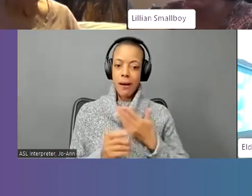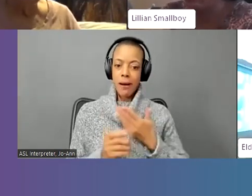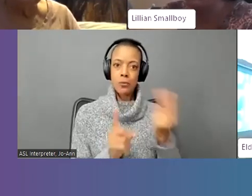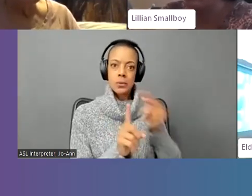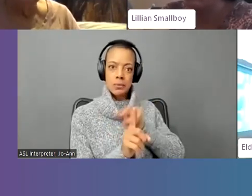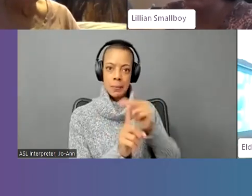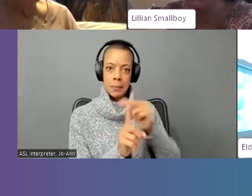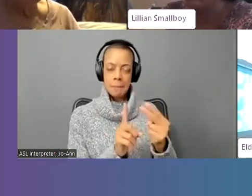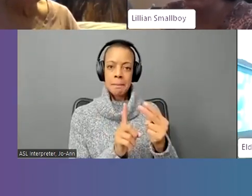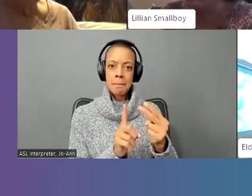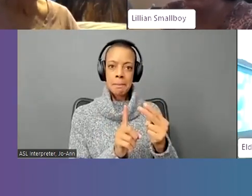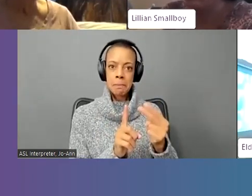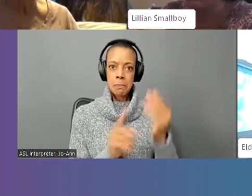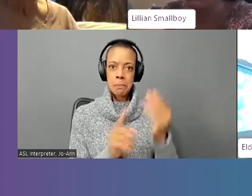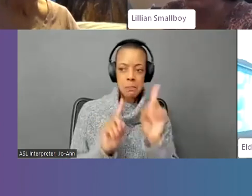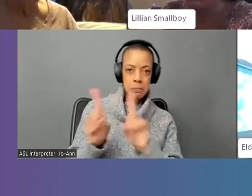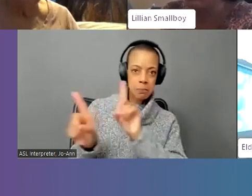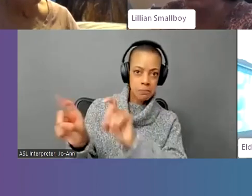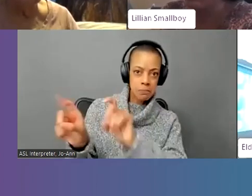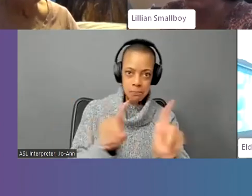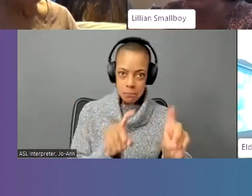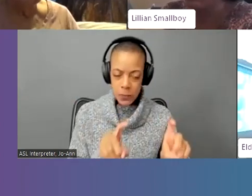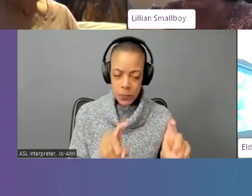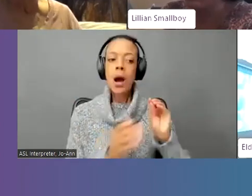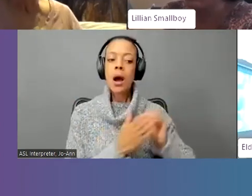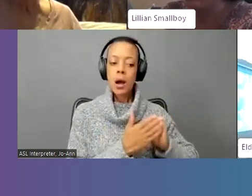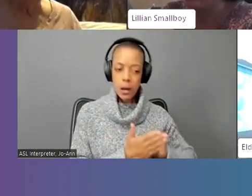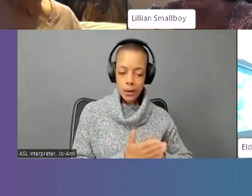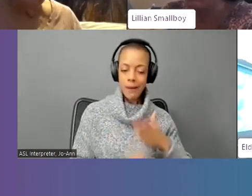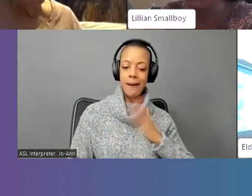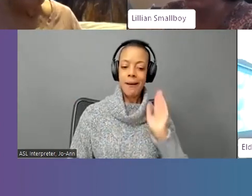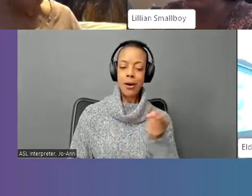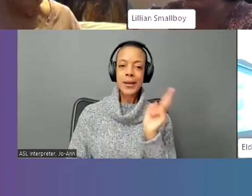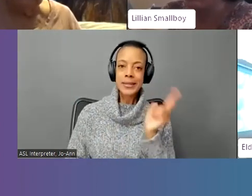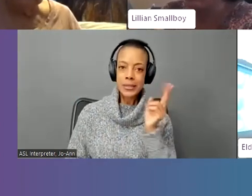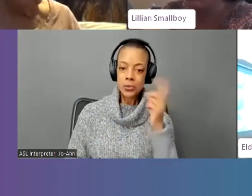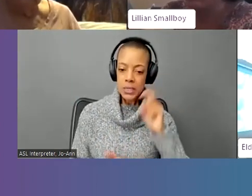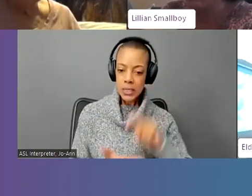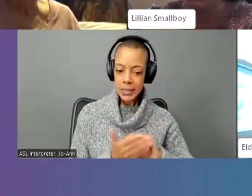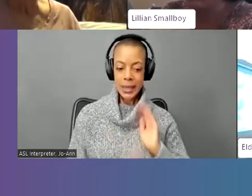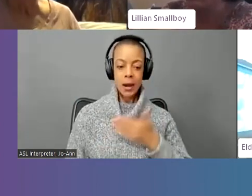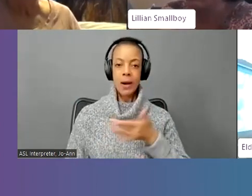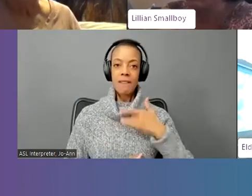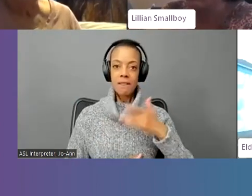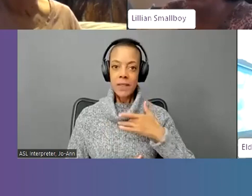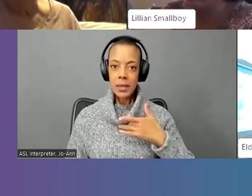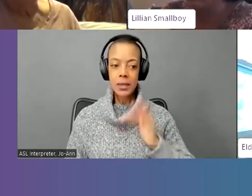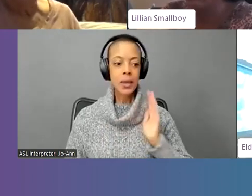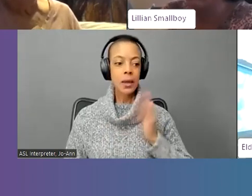to know about our history. They need to know about our feelings. They need to know everything about us, which they